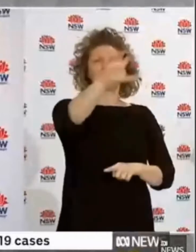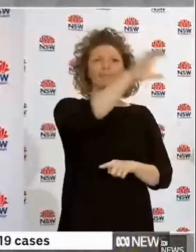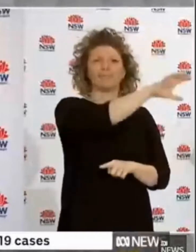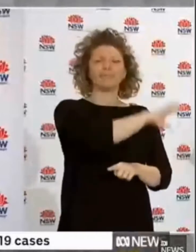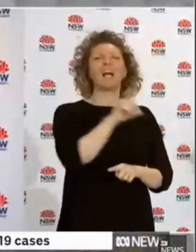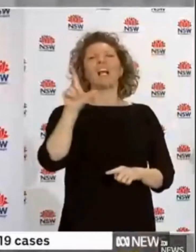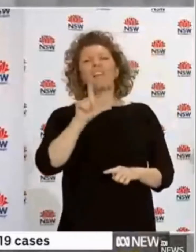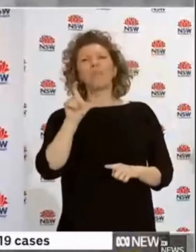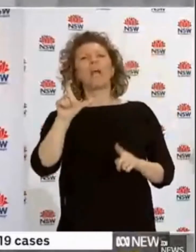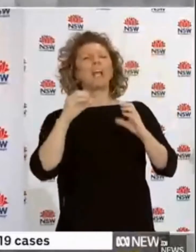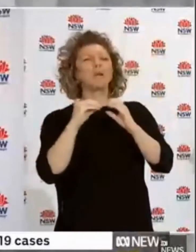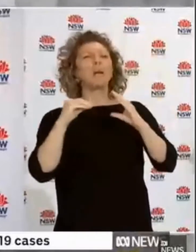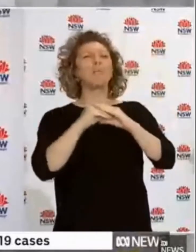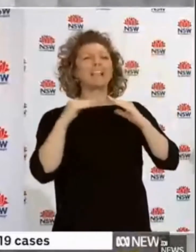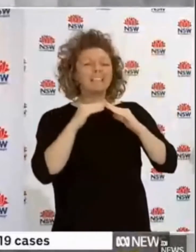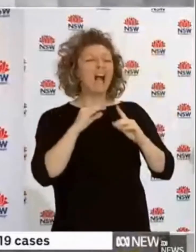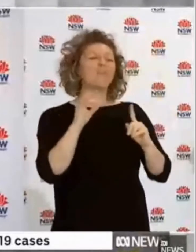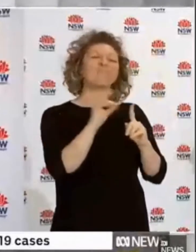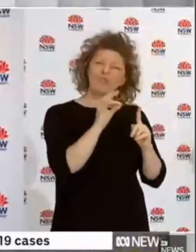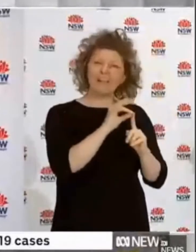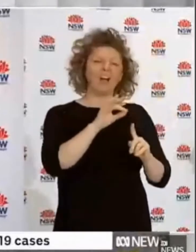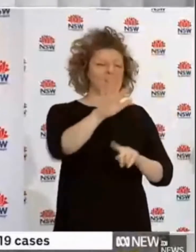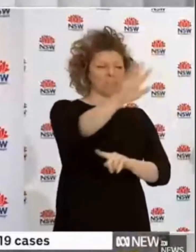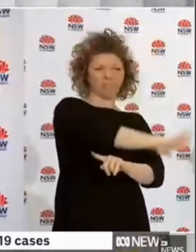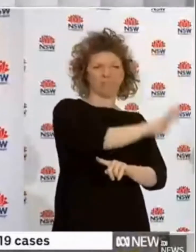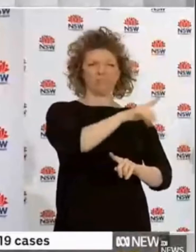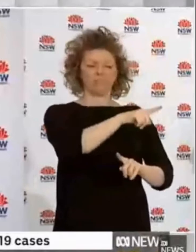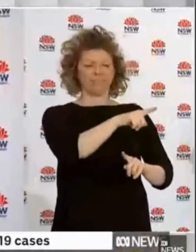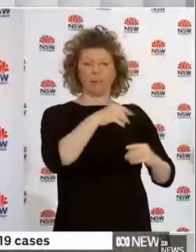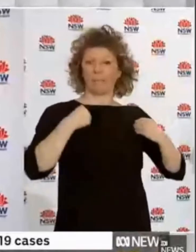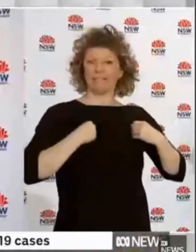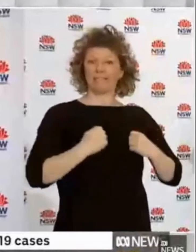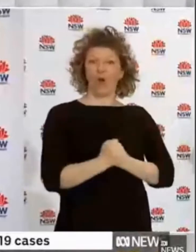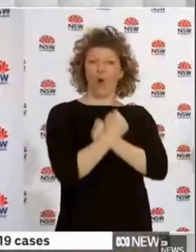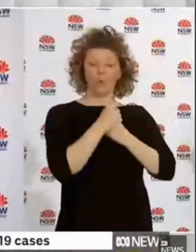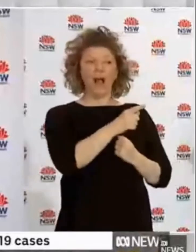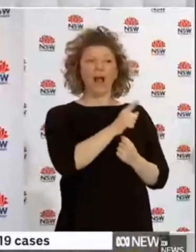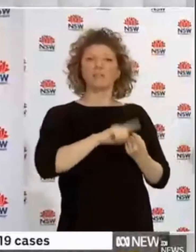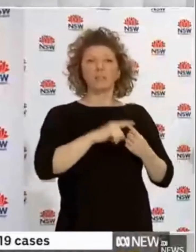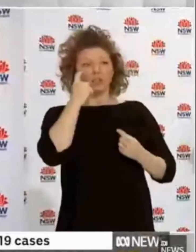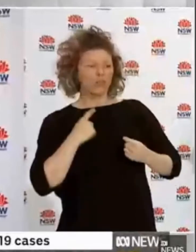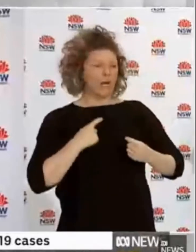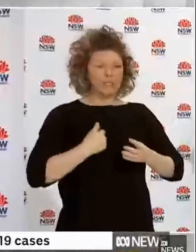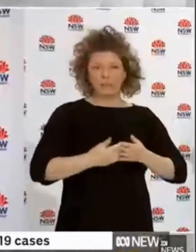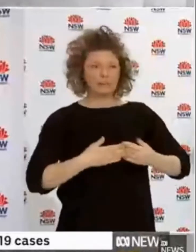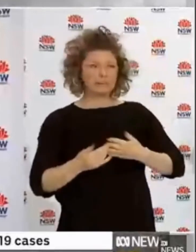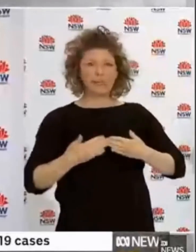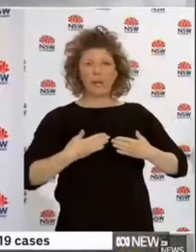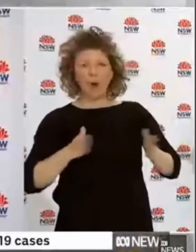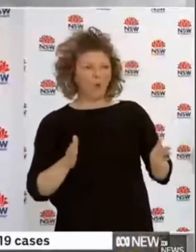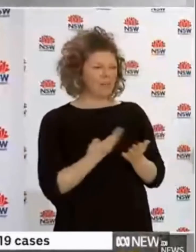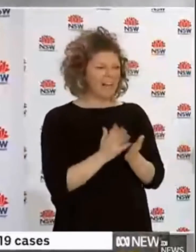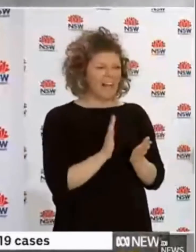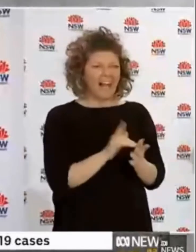conduct their essential businesses and to make sure they're providing food for the community and distribution